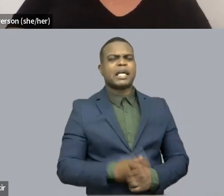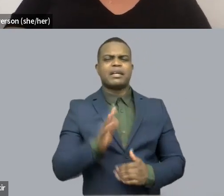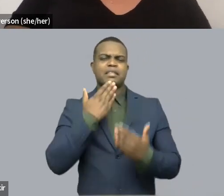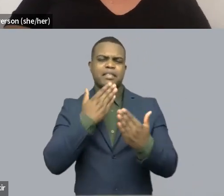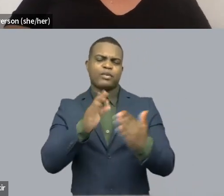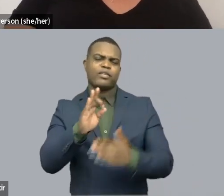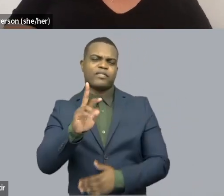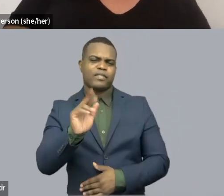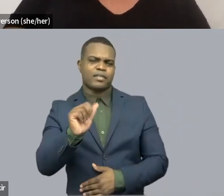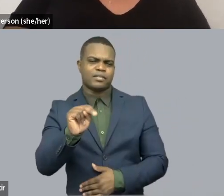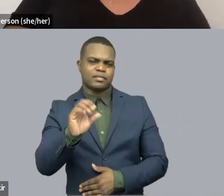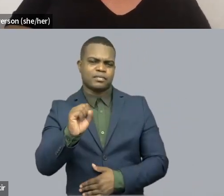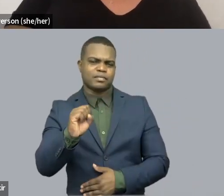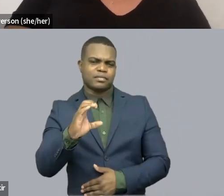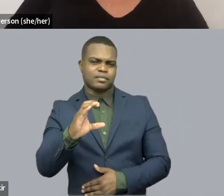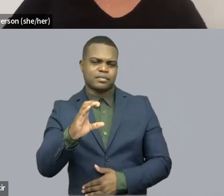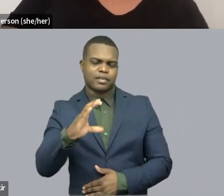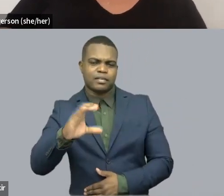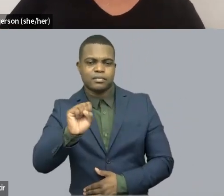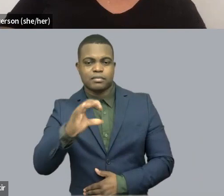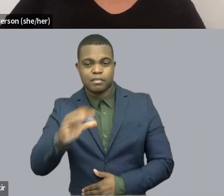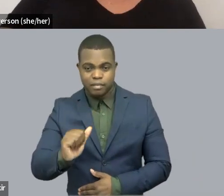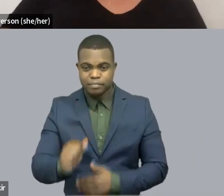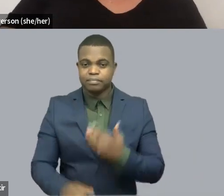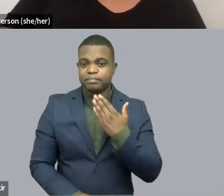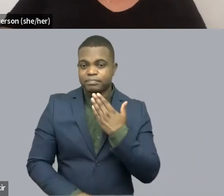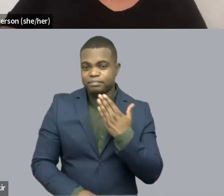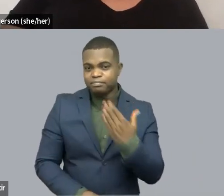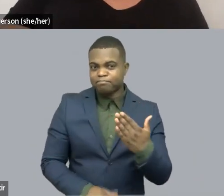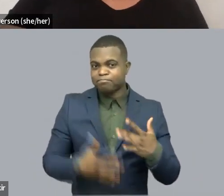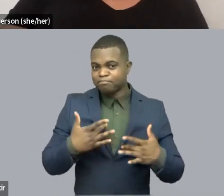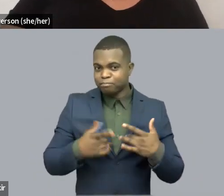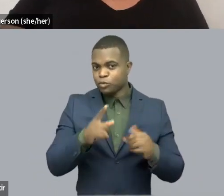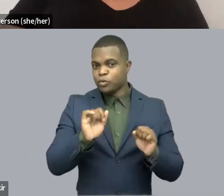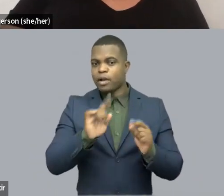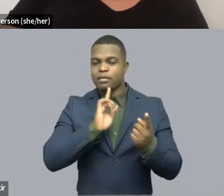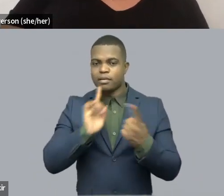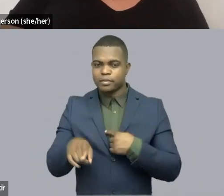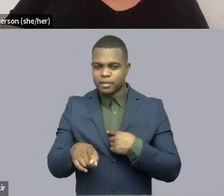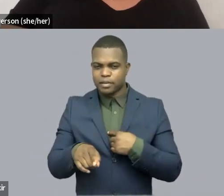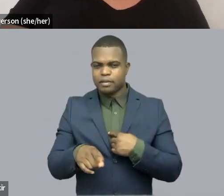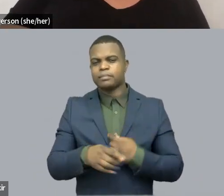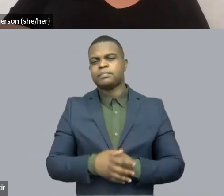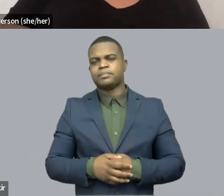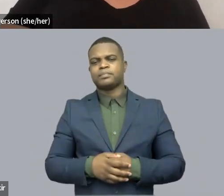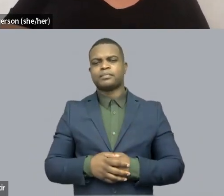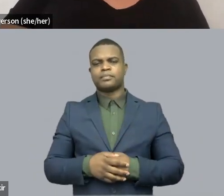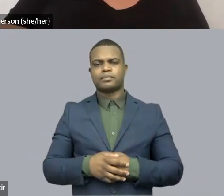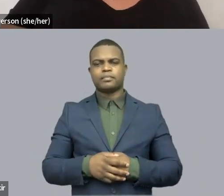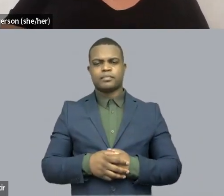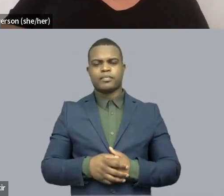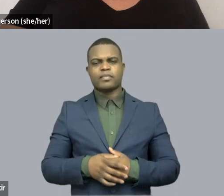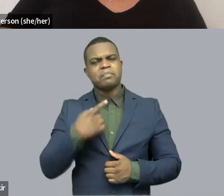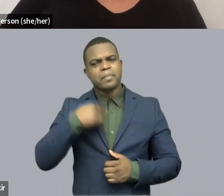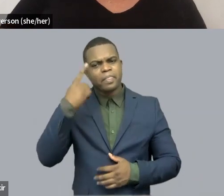private sector relaying information that is useful for the context of advocacy, in particular